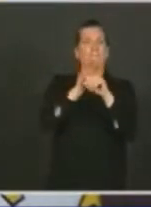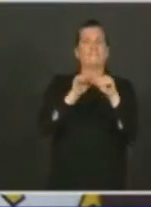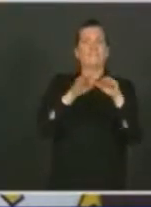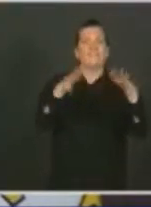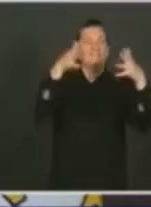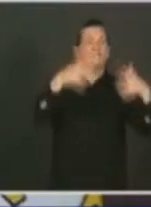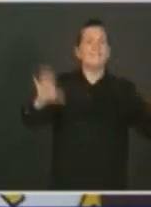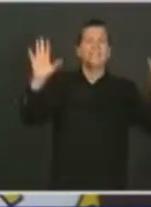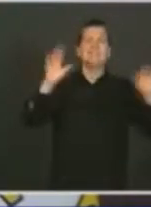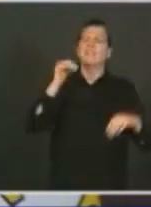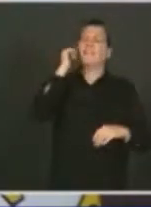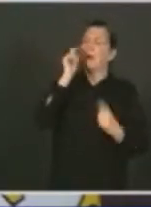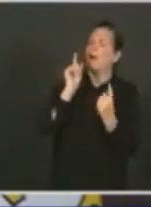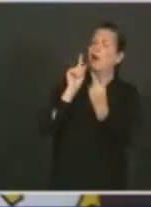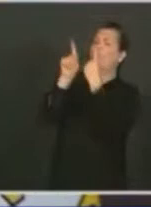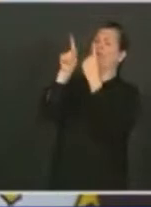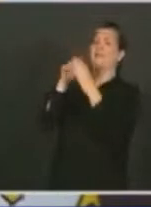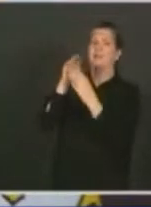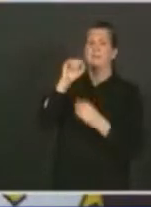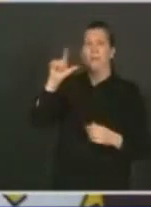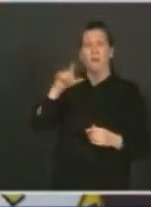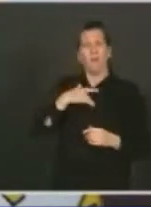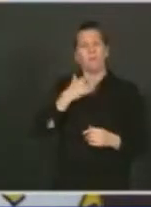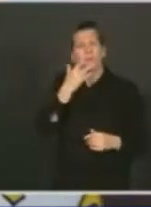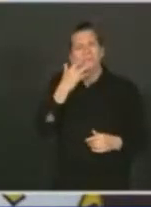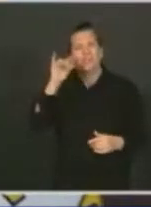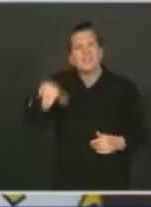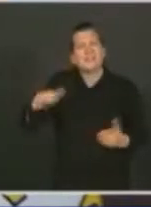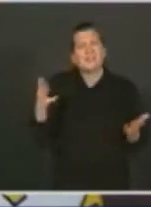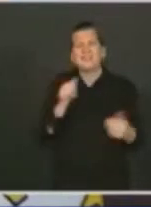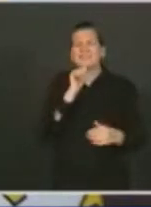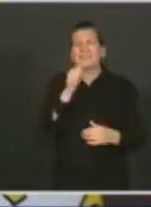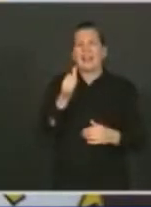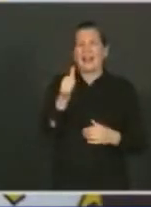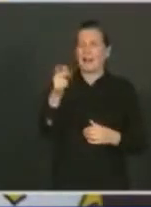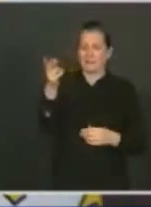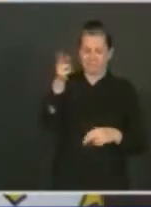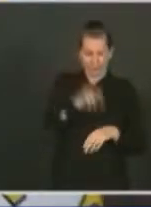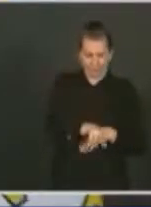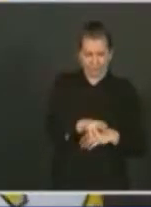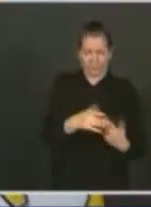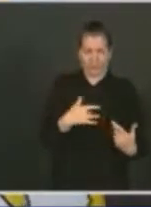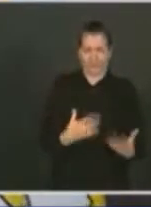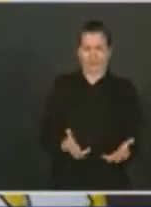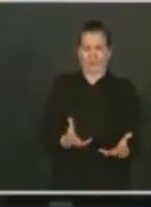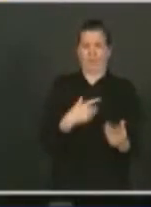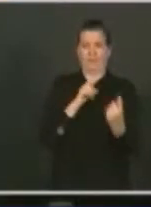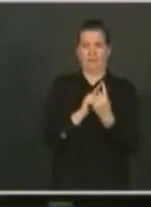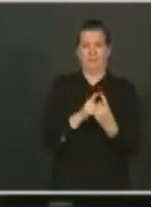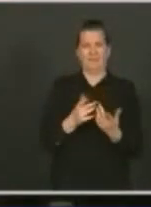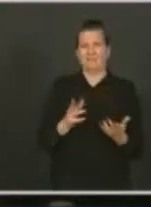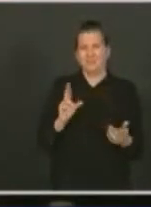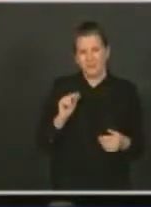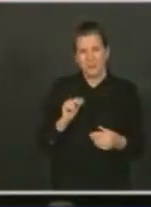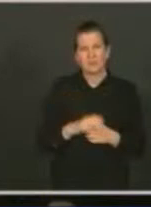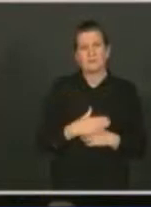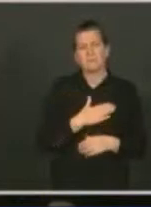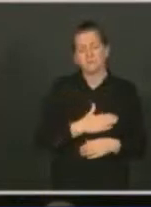pandemic. Thank you for allowing me to share some of my experiences with you today. Please stay safe.